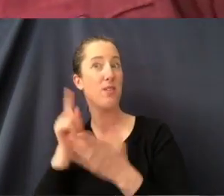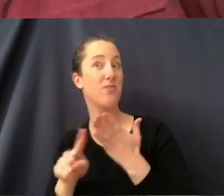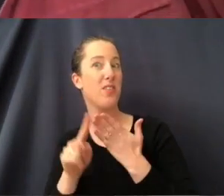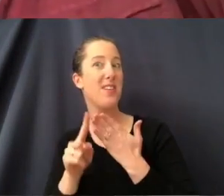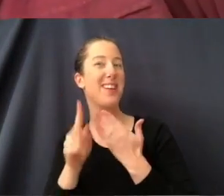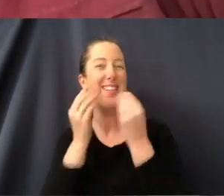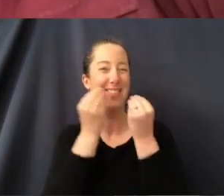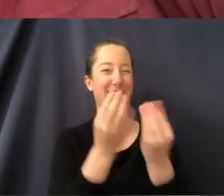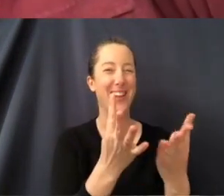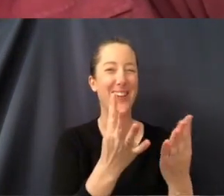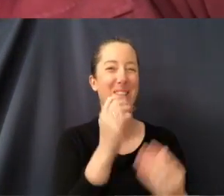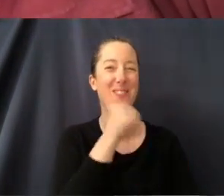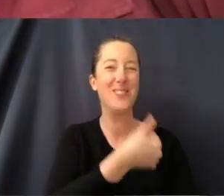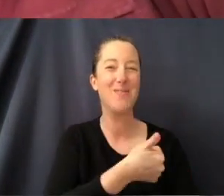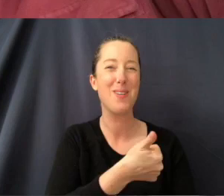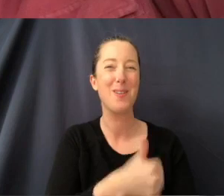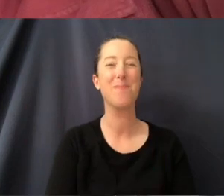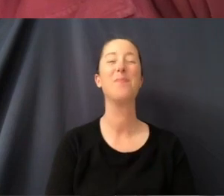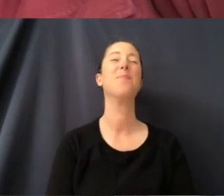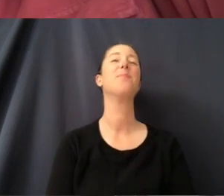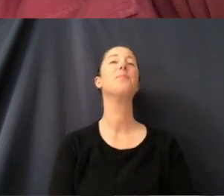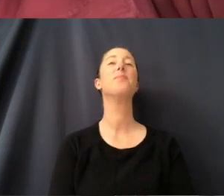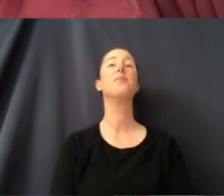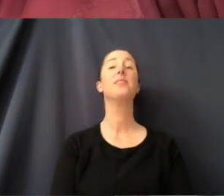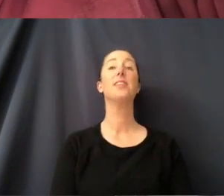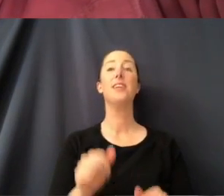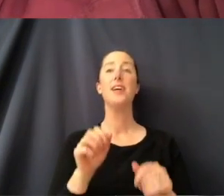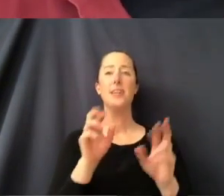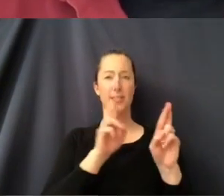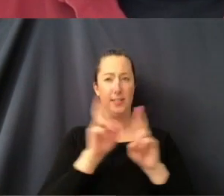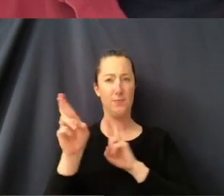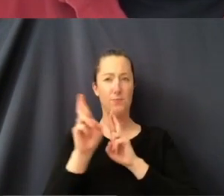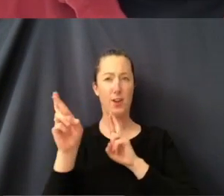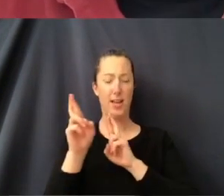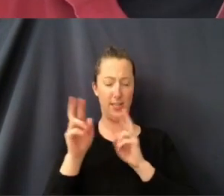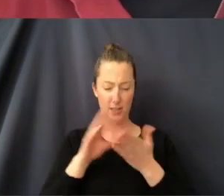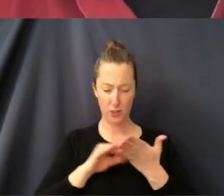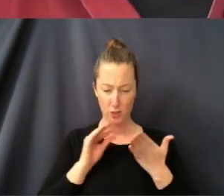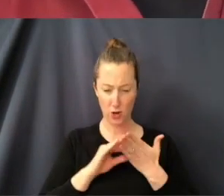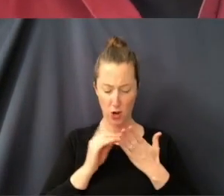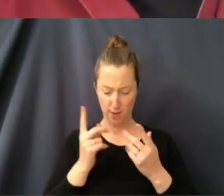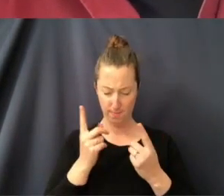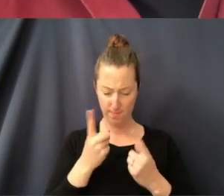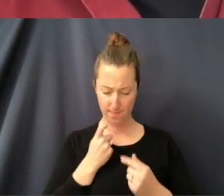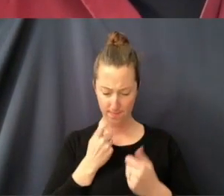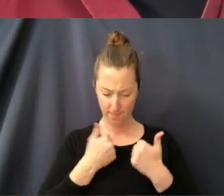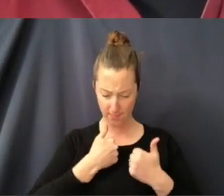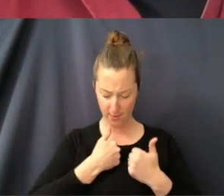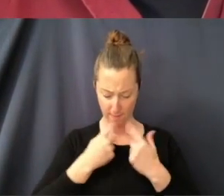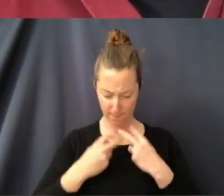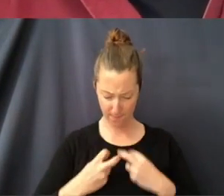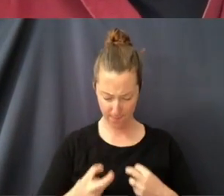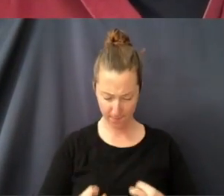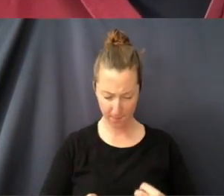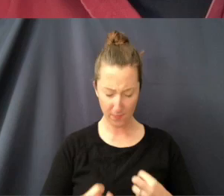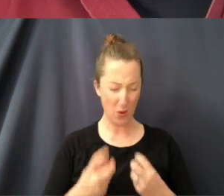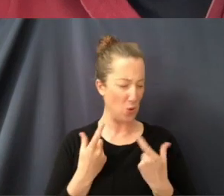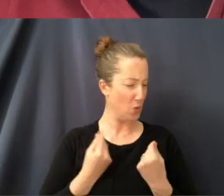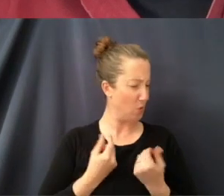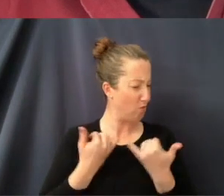and Shine Electric, getting ready to learn. It starts with a question. You got to check in. What can I do today to get ready to